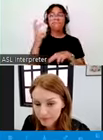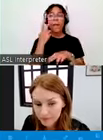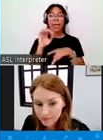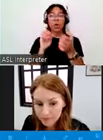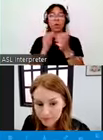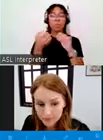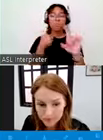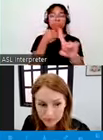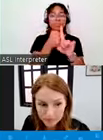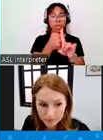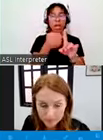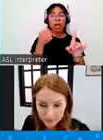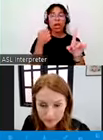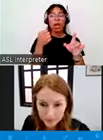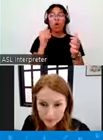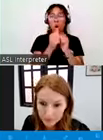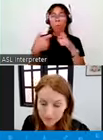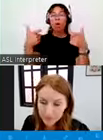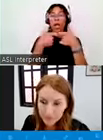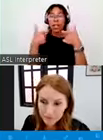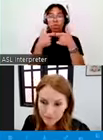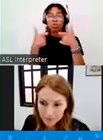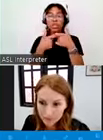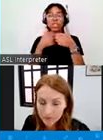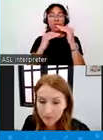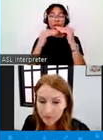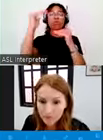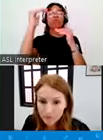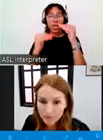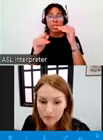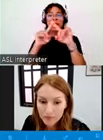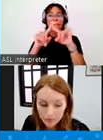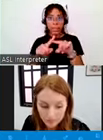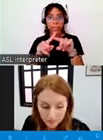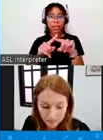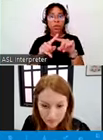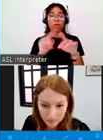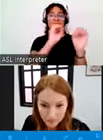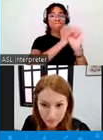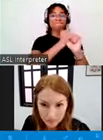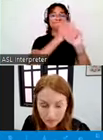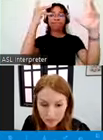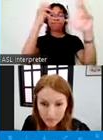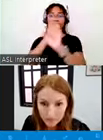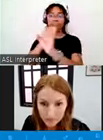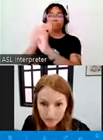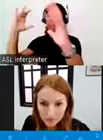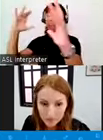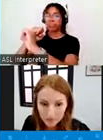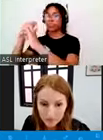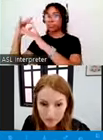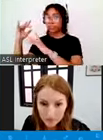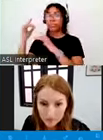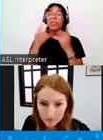on electricity rates based on the different scenarios and costs incurred in those